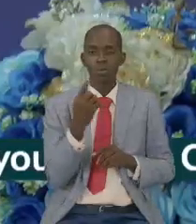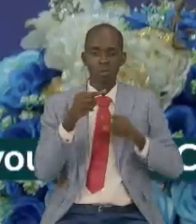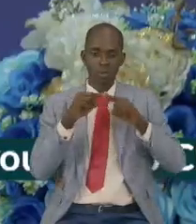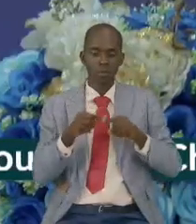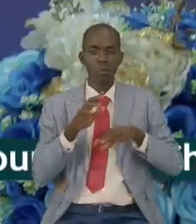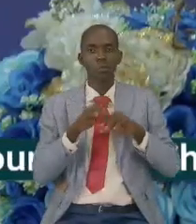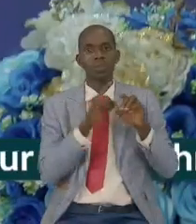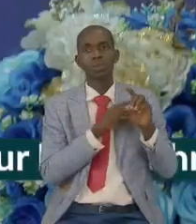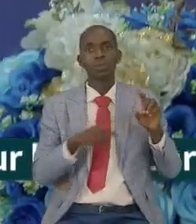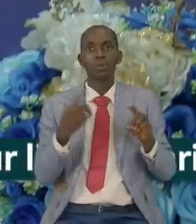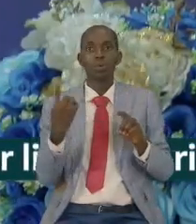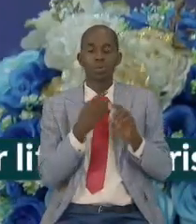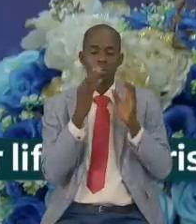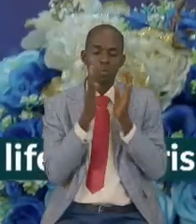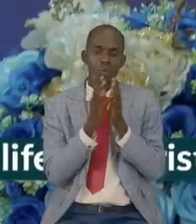12th